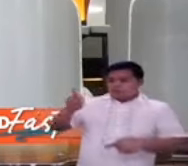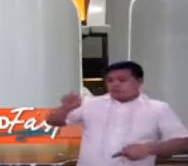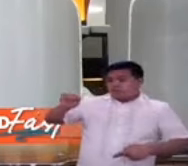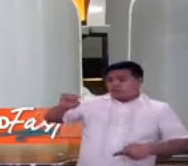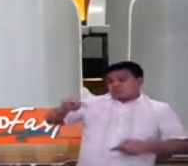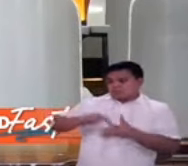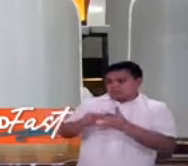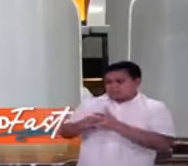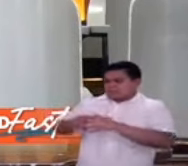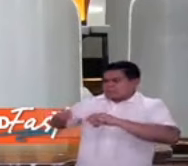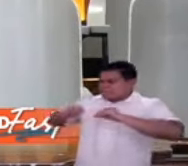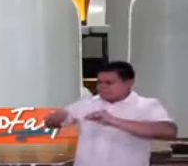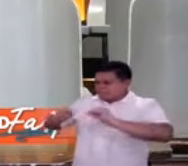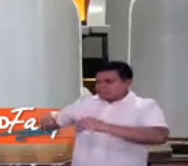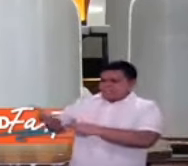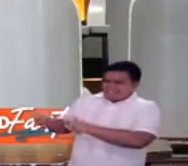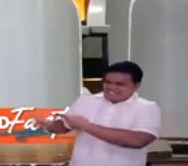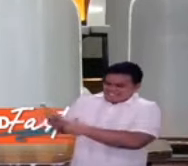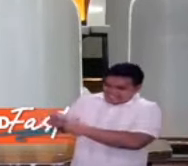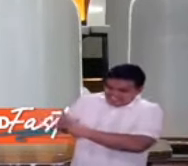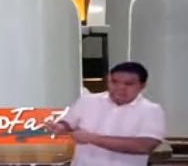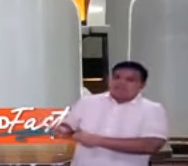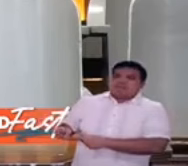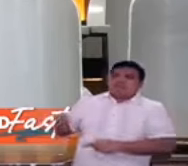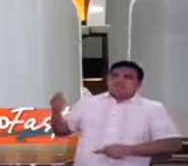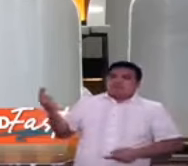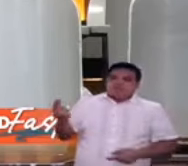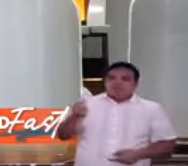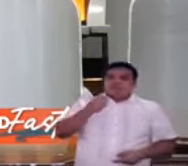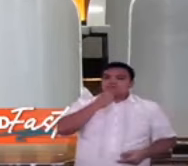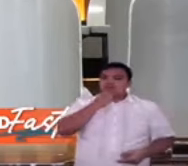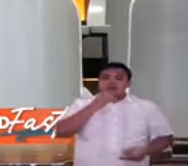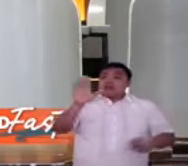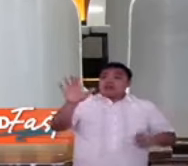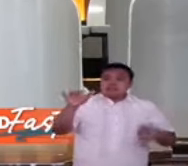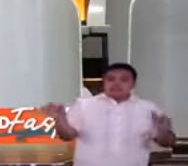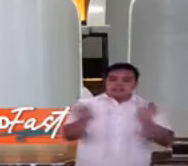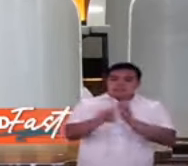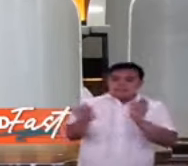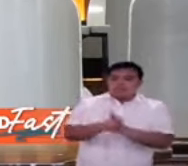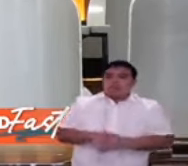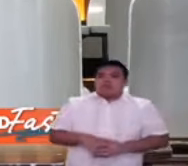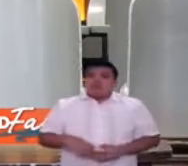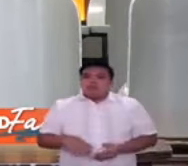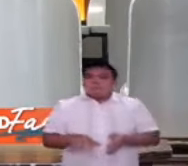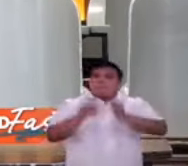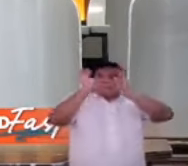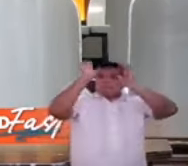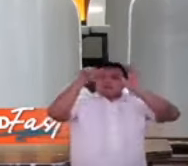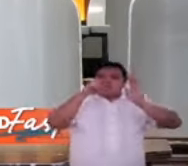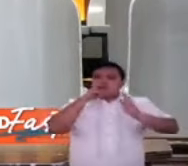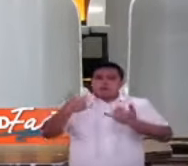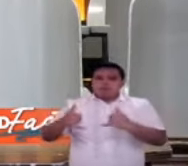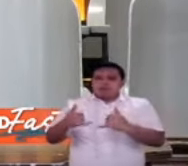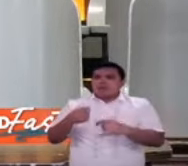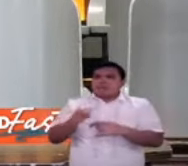drill, to discipline for use. No one learned to play basketball just by sitting down and learning all